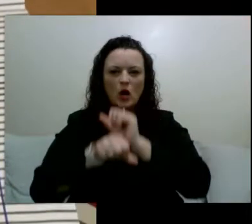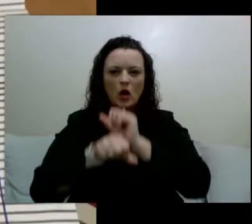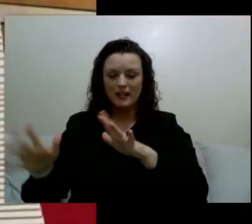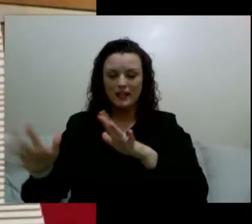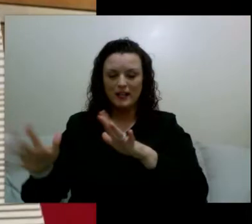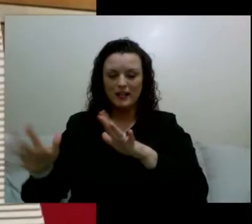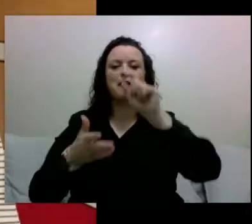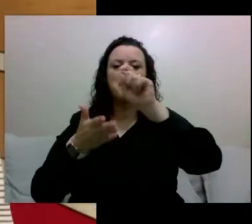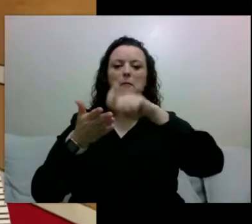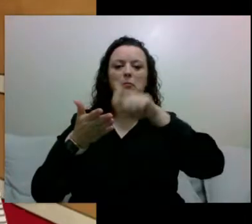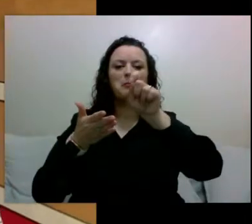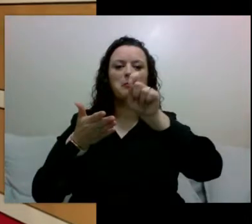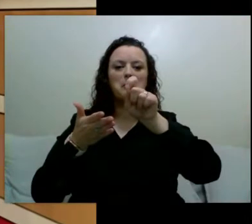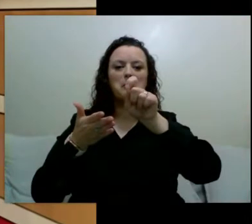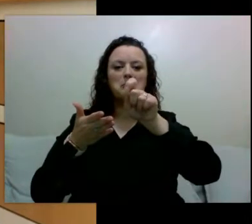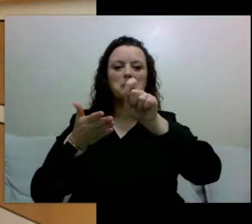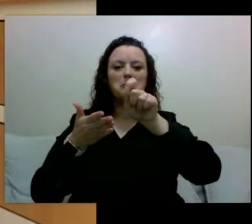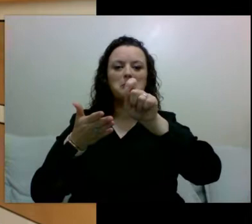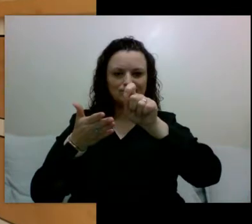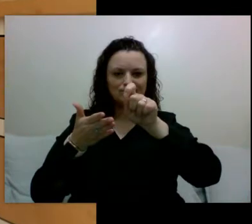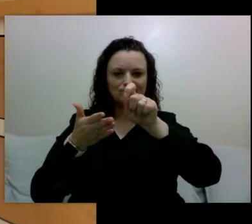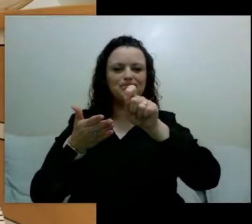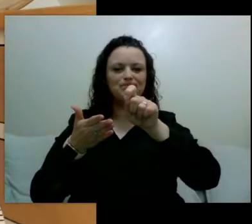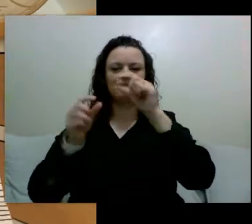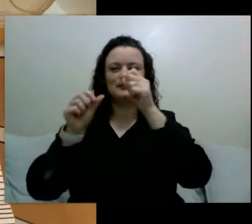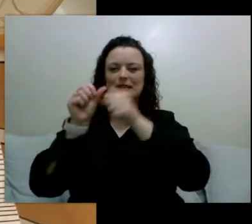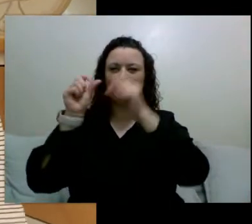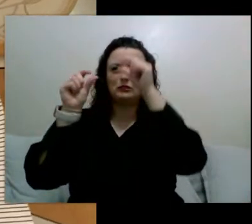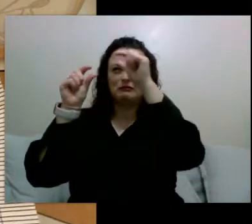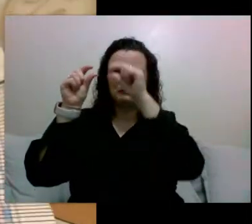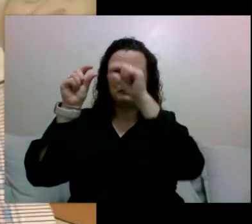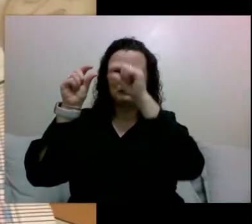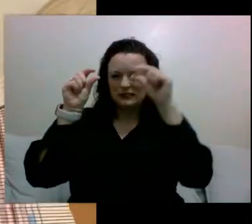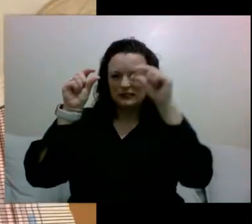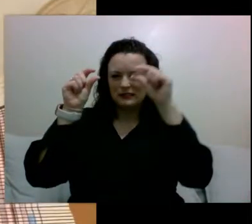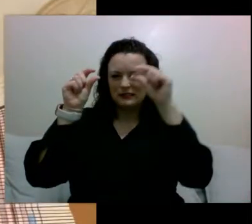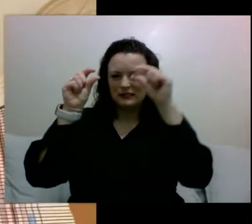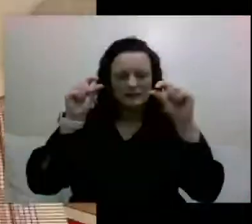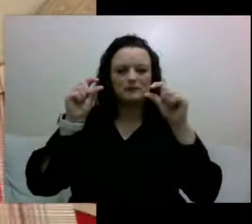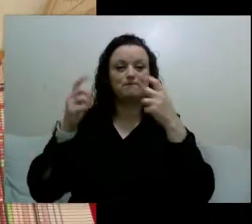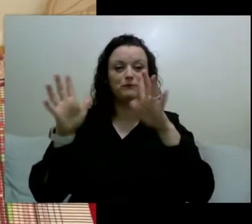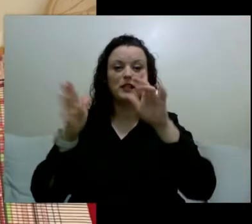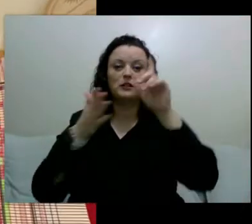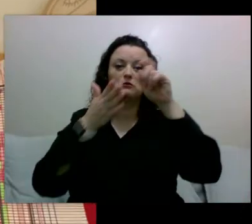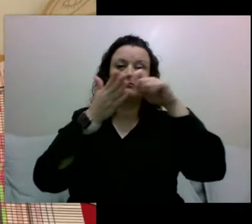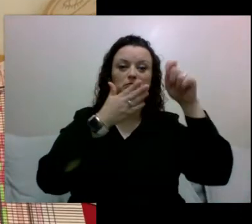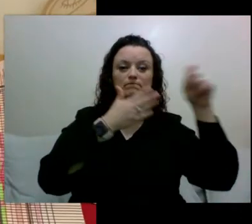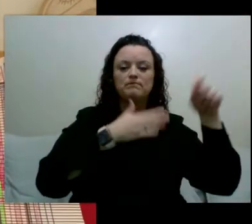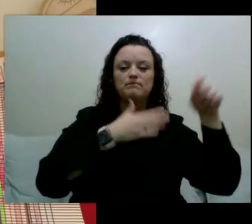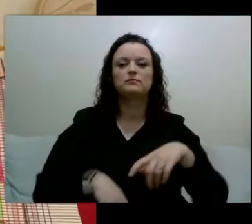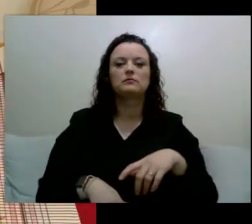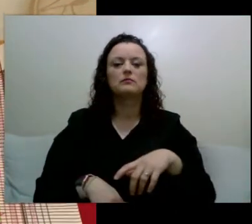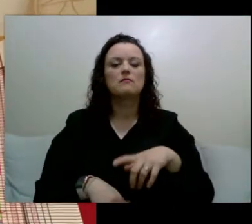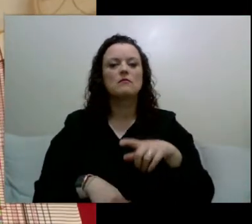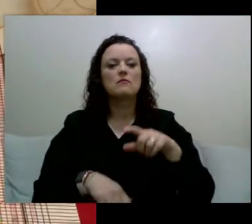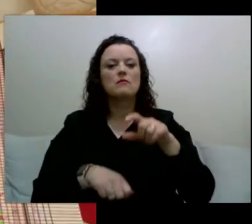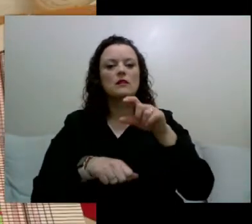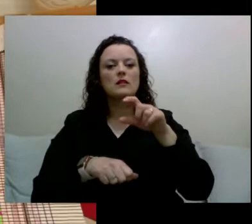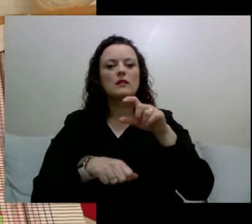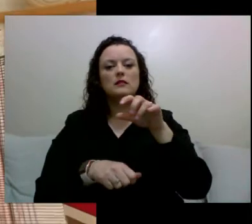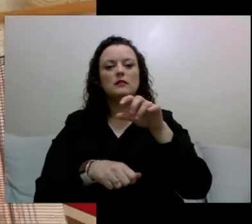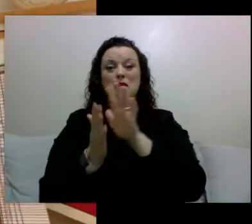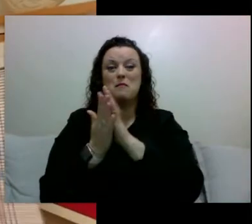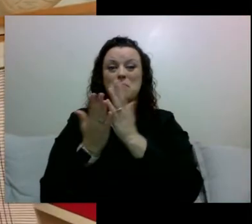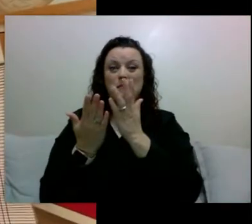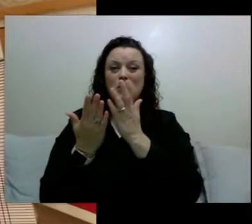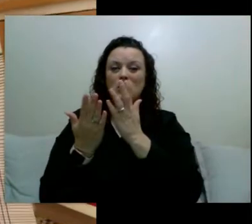boxes. Because it is impossible to make a book. So much work. But it is